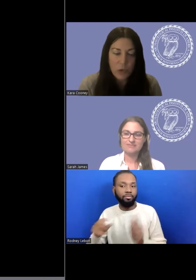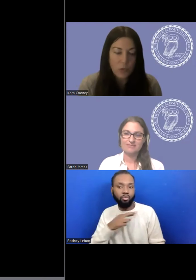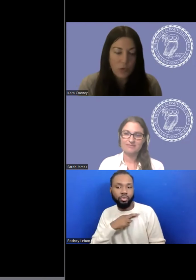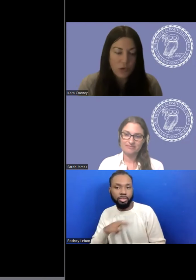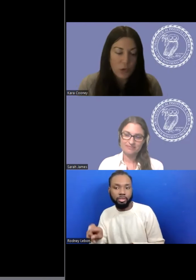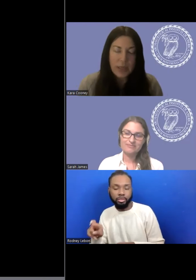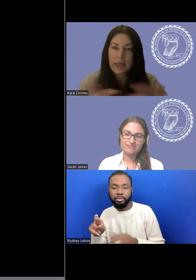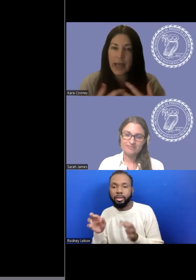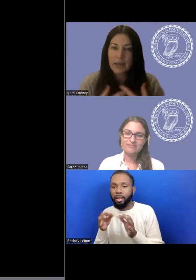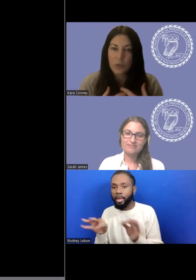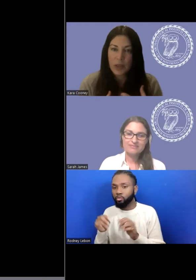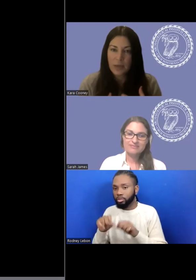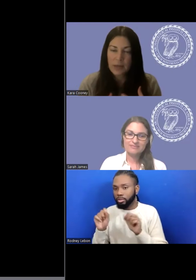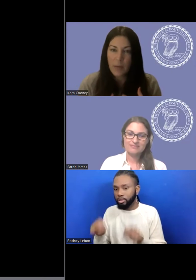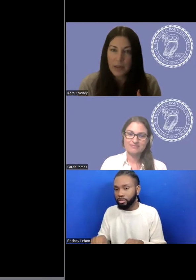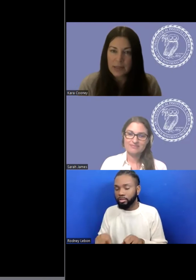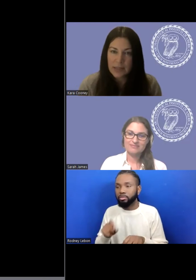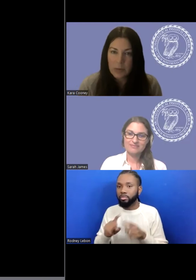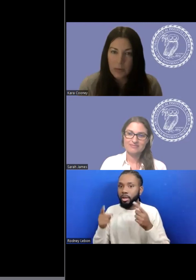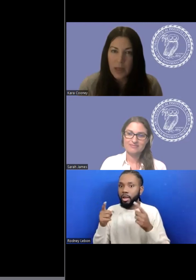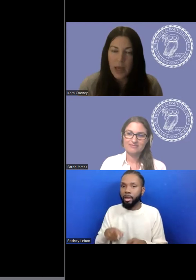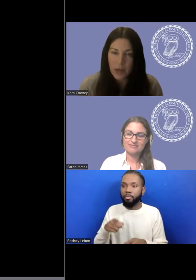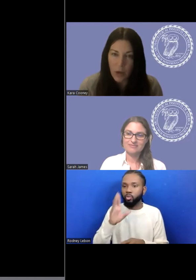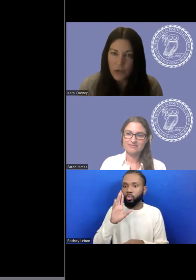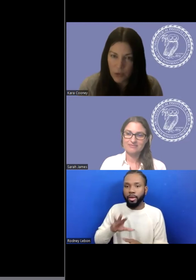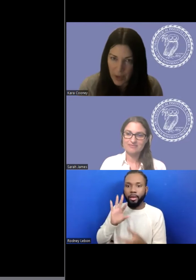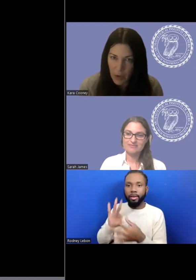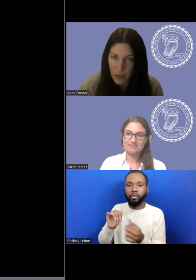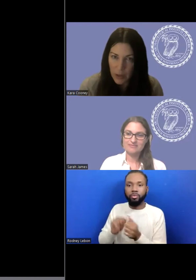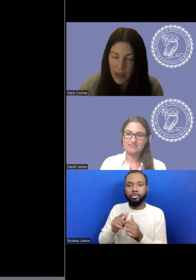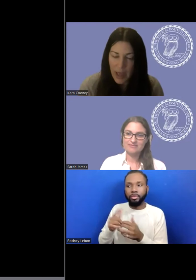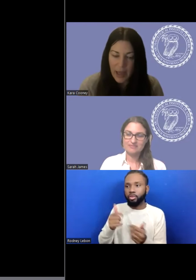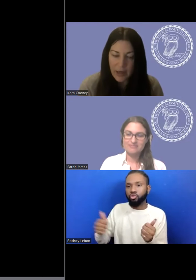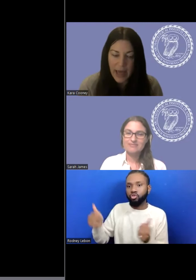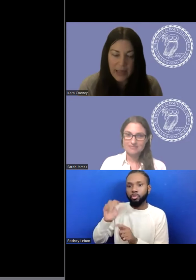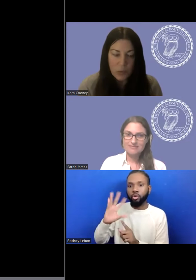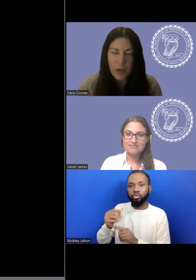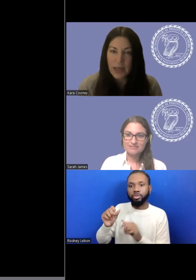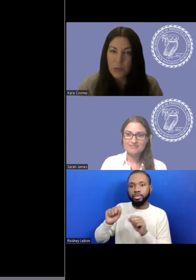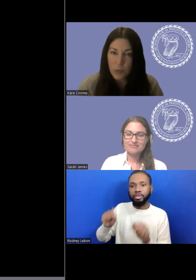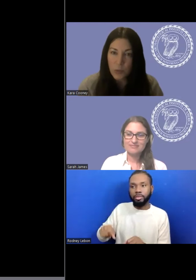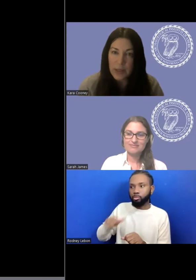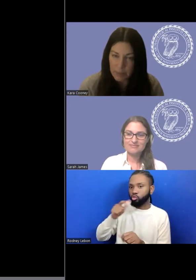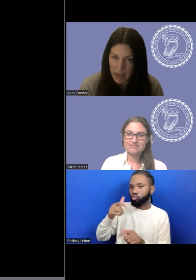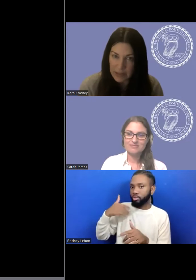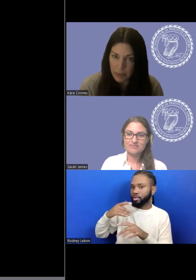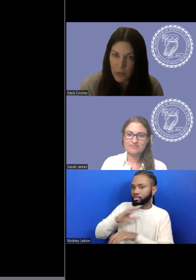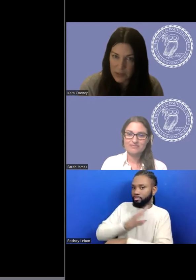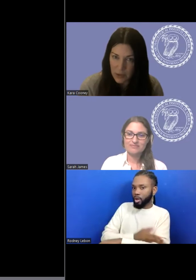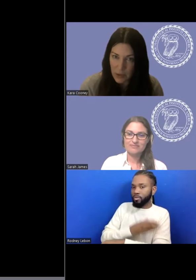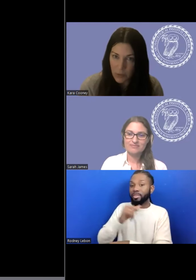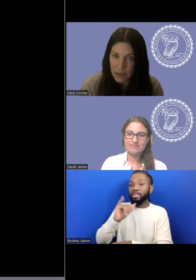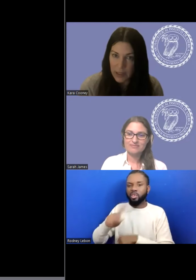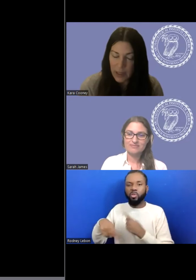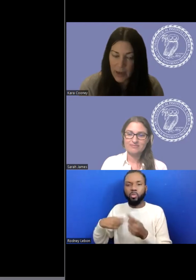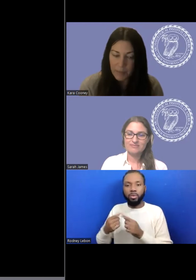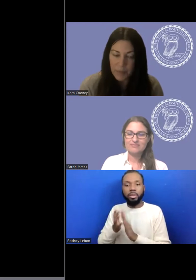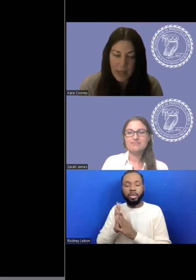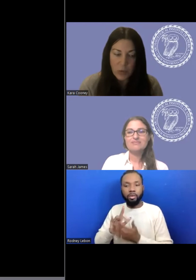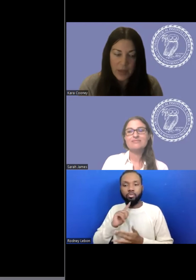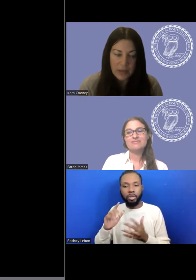system. You do connect with the dominant system and culture of power. And that's where it gets really messy